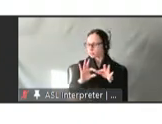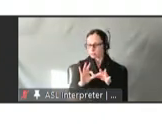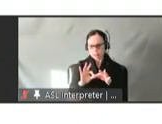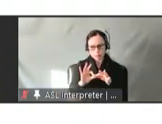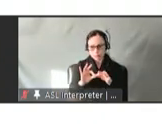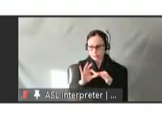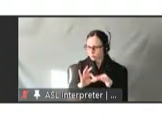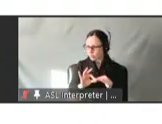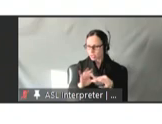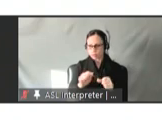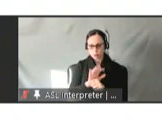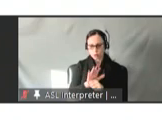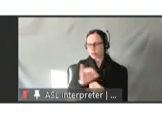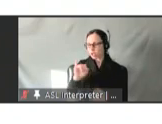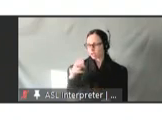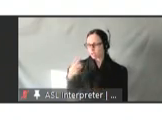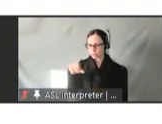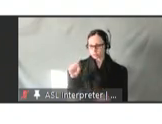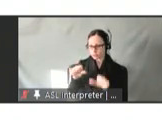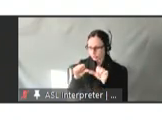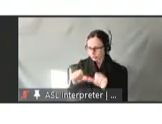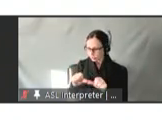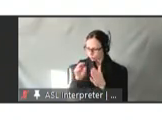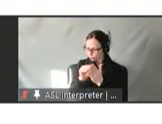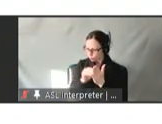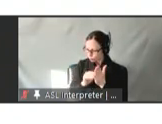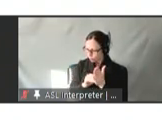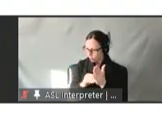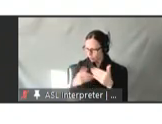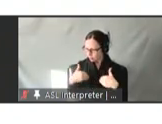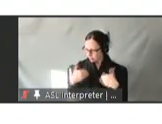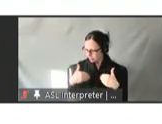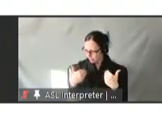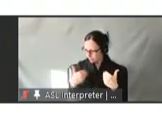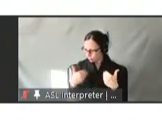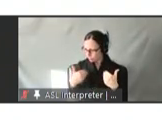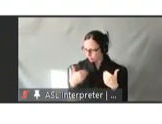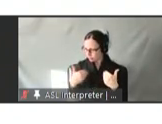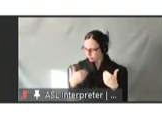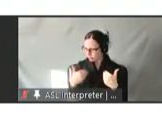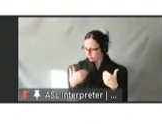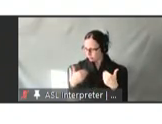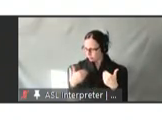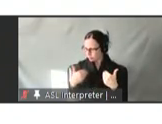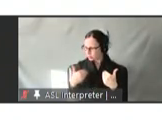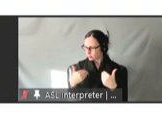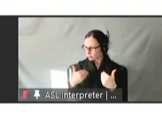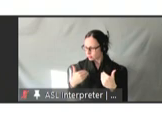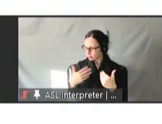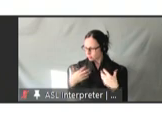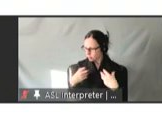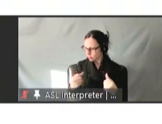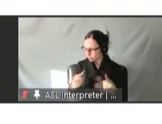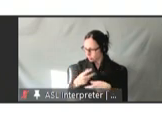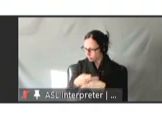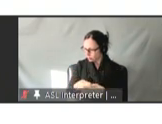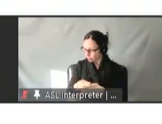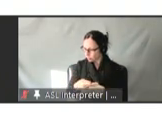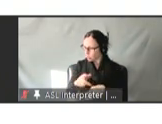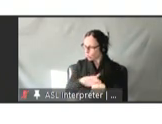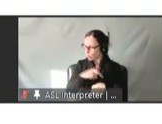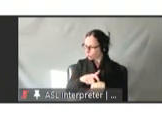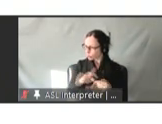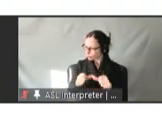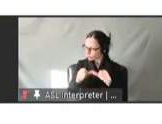the IHS continues routinely to track pediatric immunization coverage. Long-term trends indicate a decline